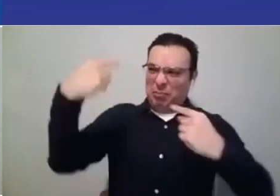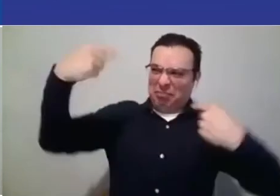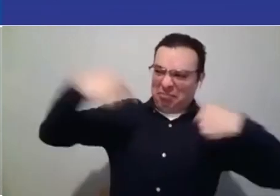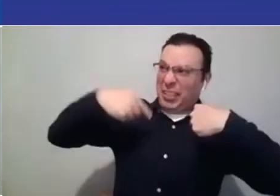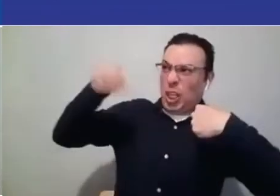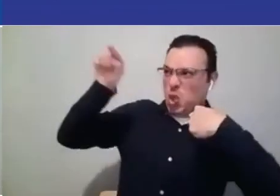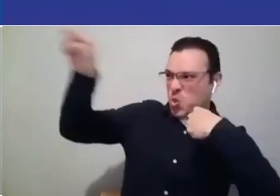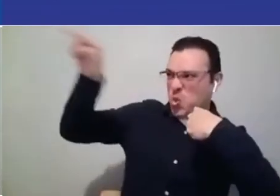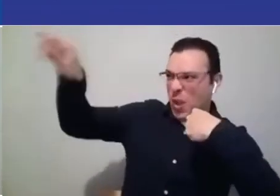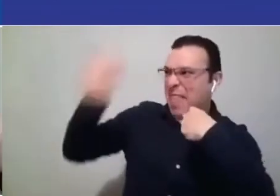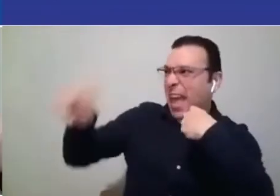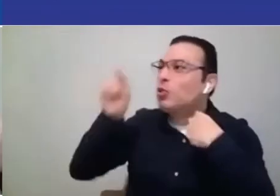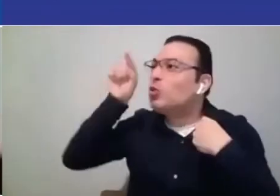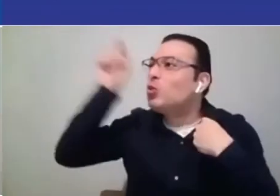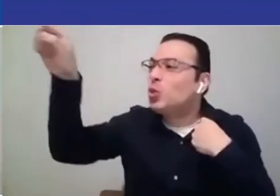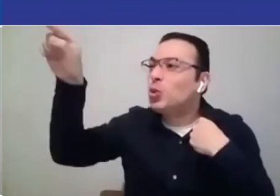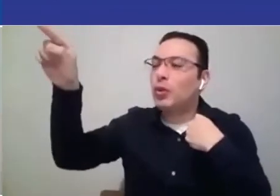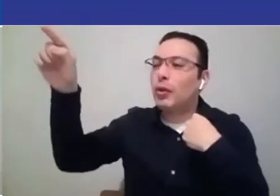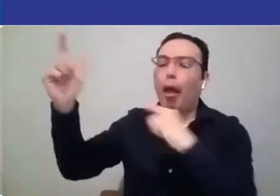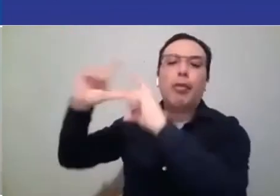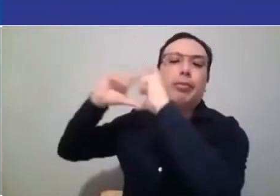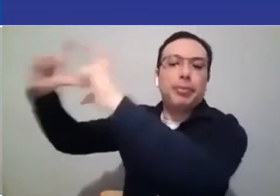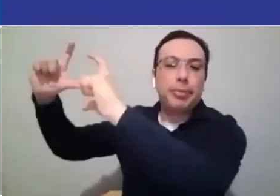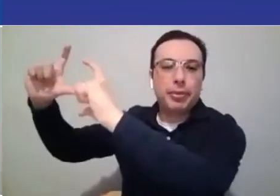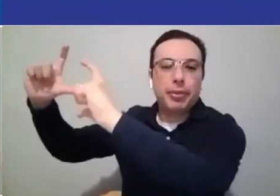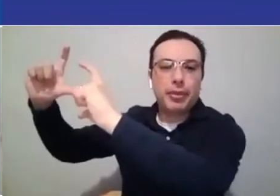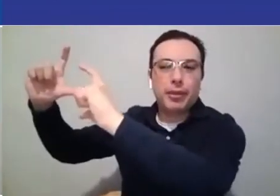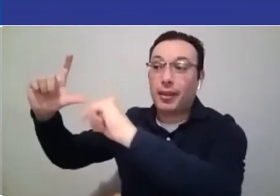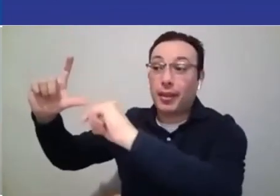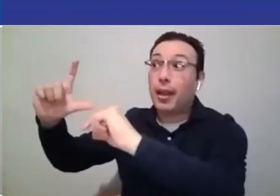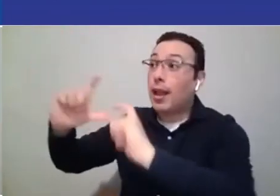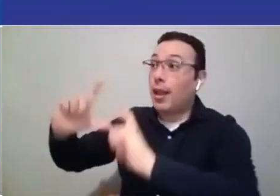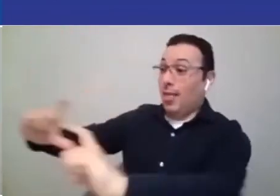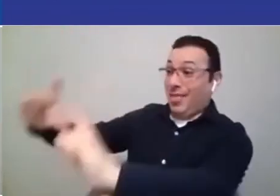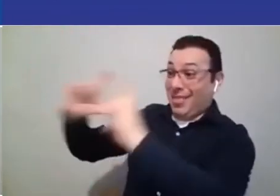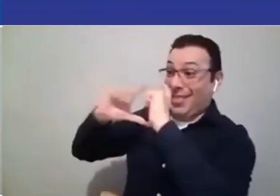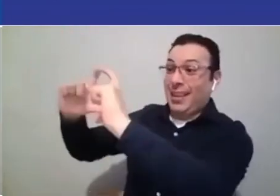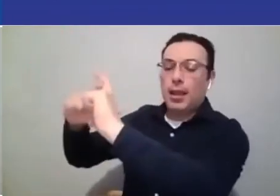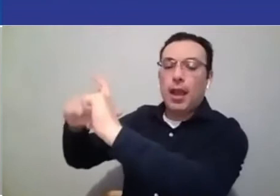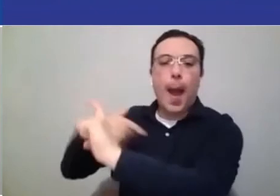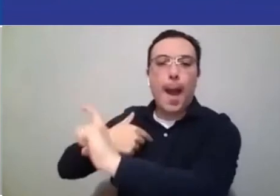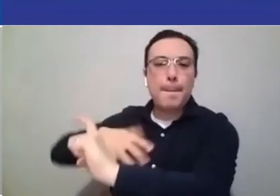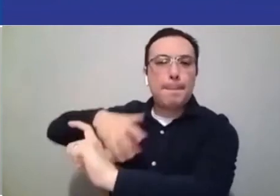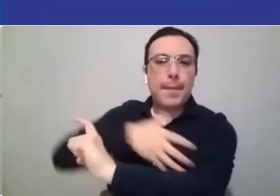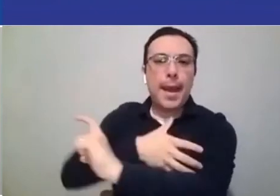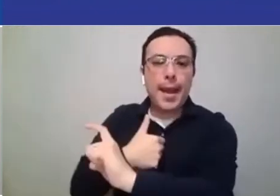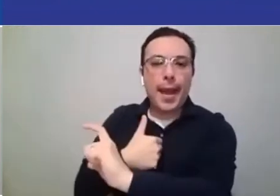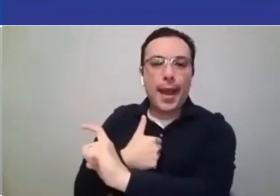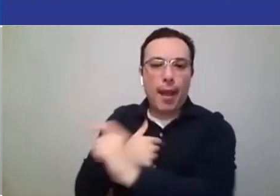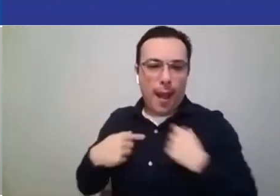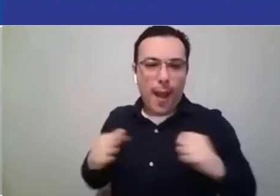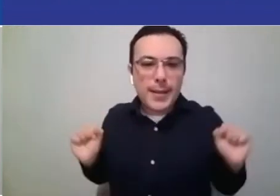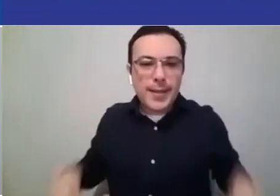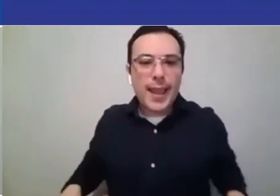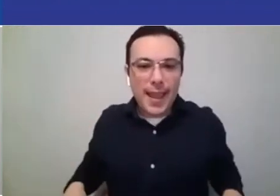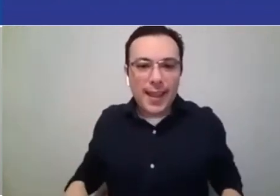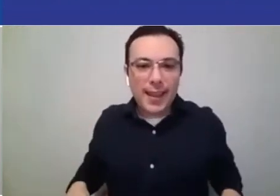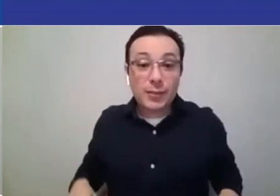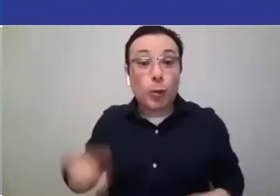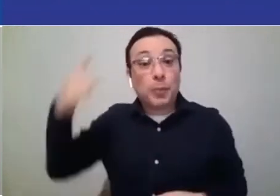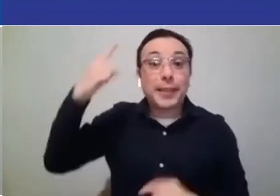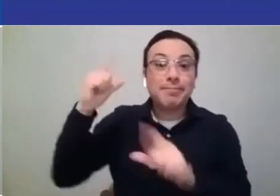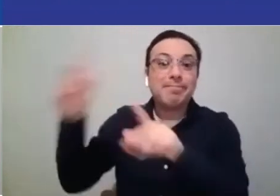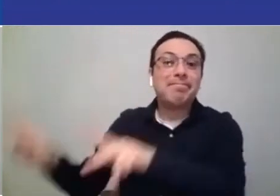way that is empowering. So that when this takes to the streets of Brooklyn in the 3:00